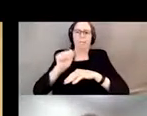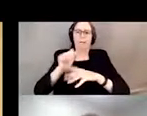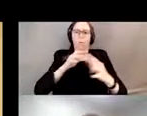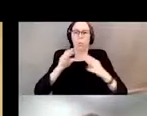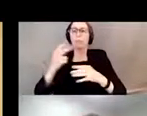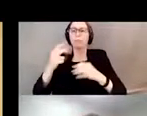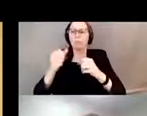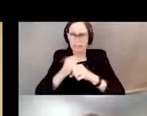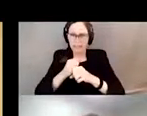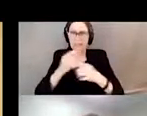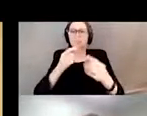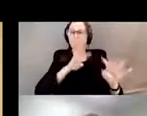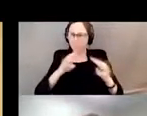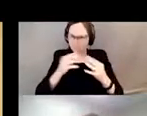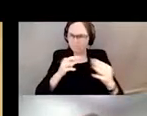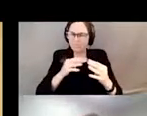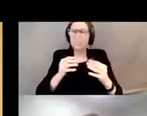from